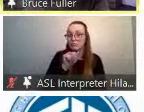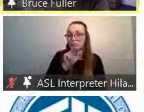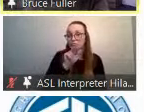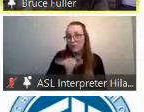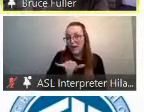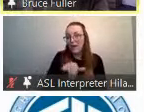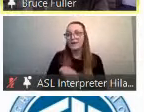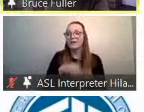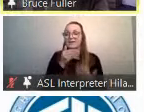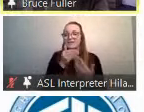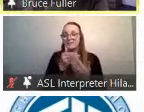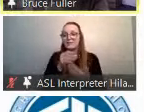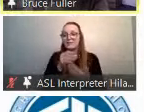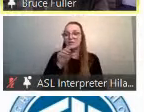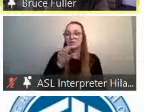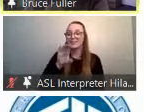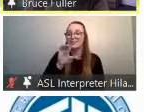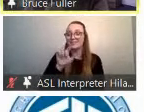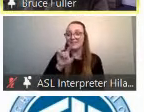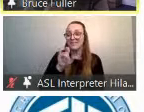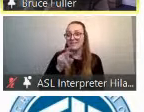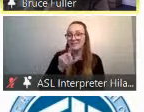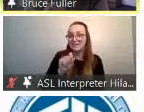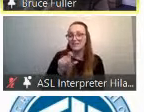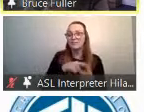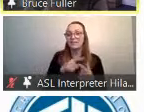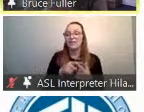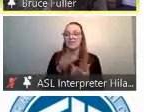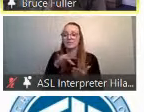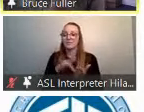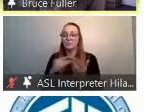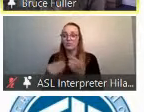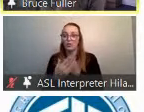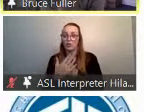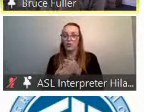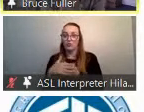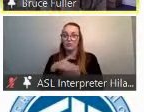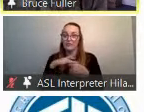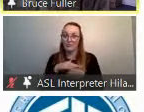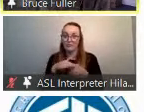the middle coastal areas, the Central Coast. Next slide.